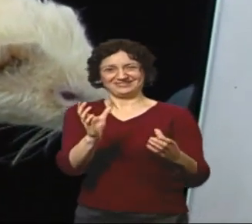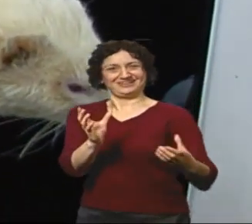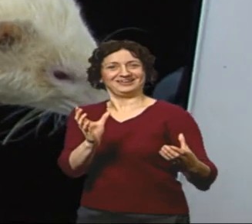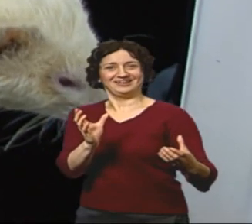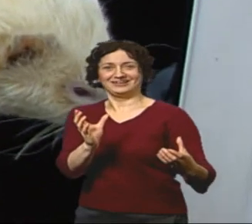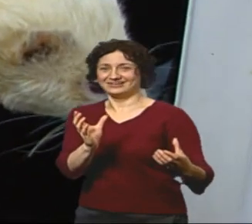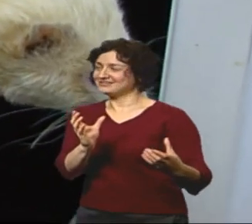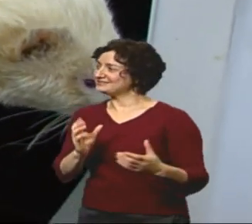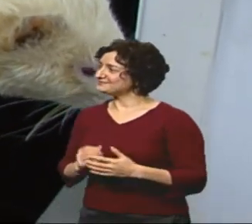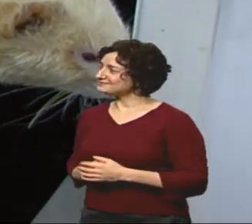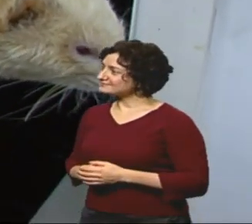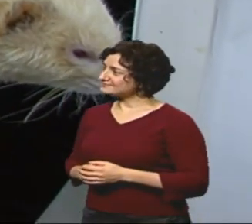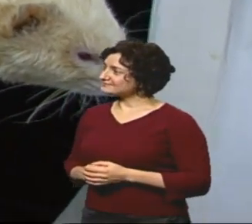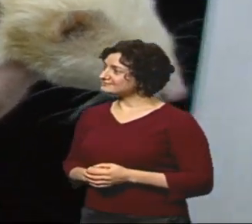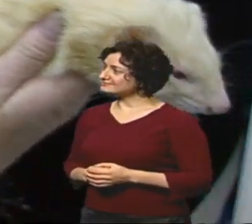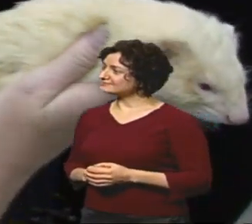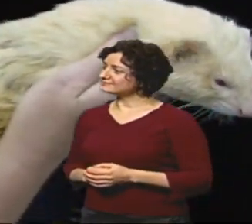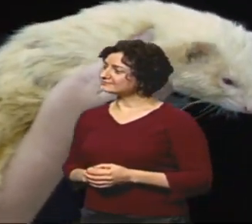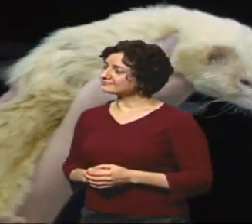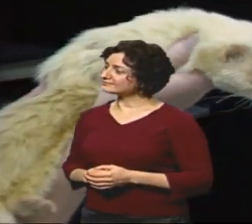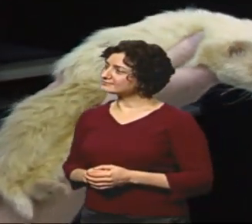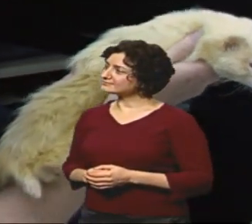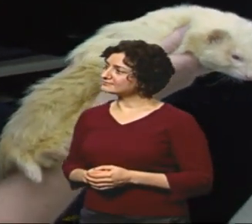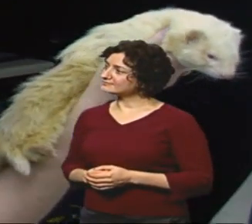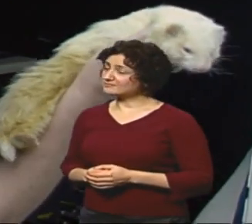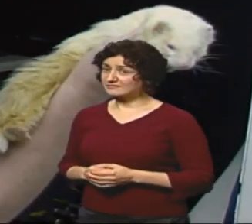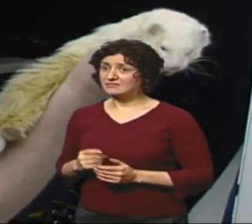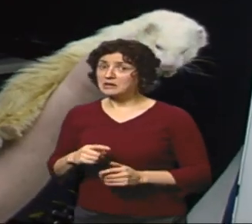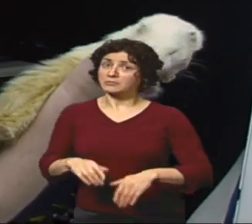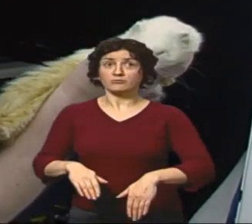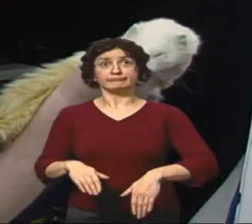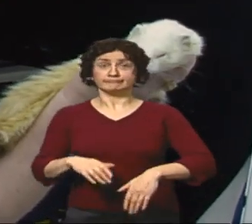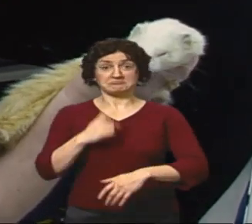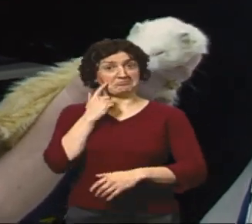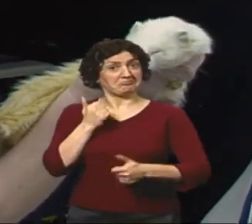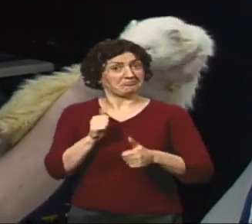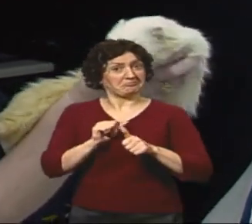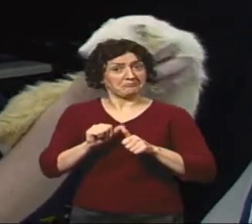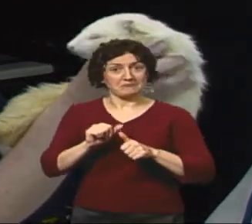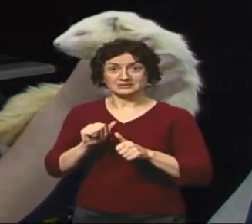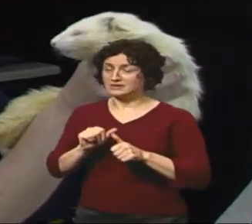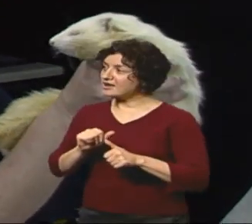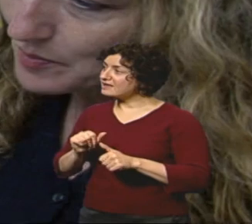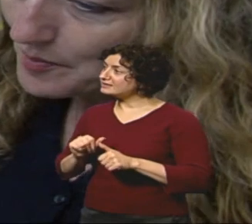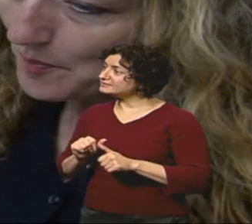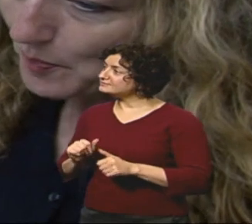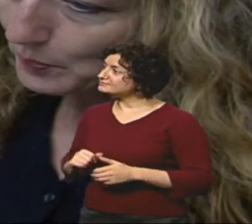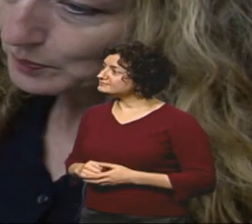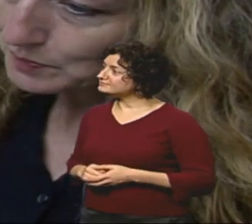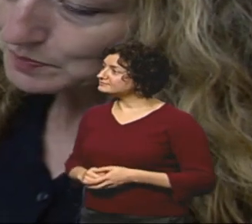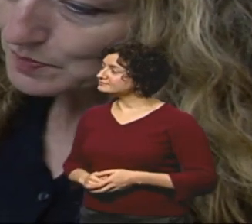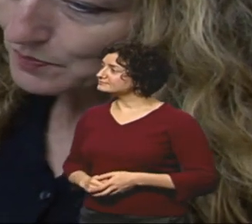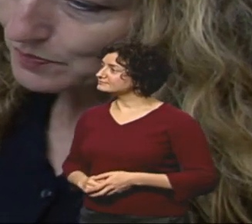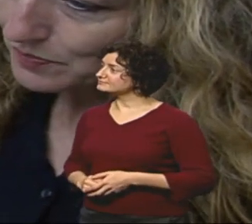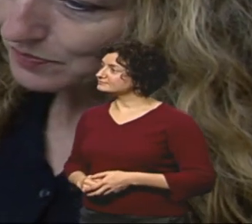is. That's his, yeah. Yeah. But he's feeling better.